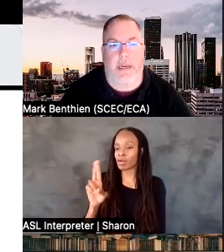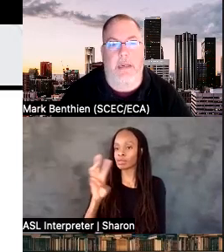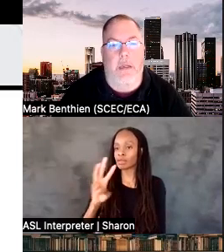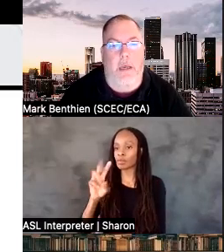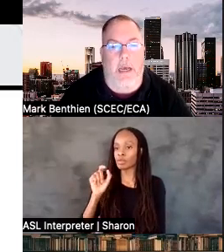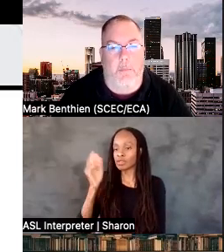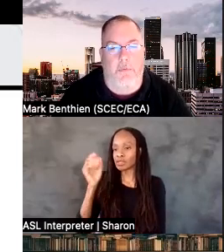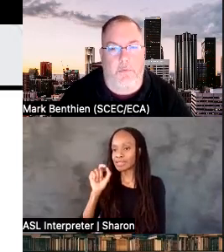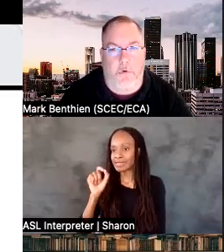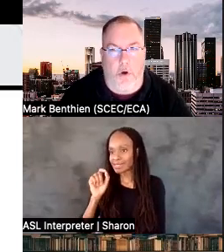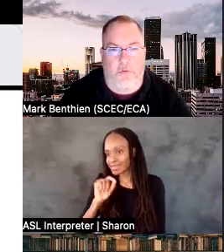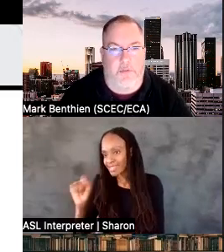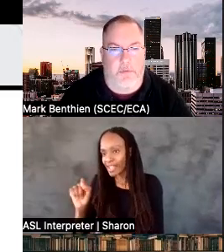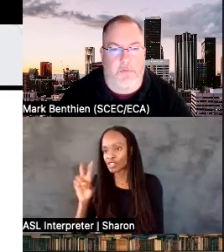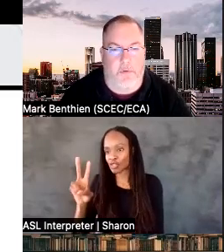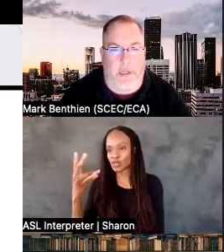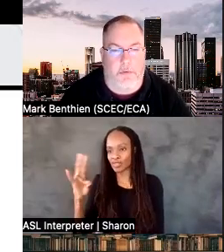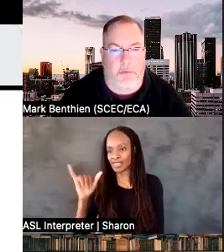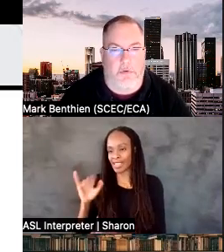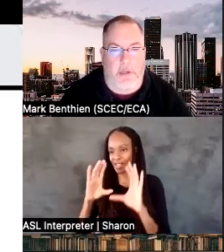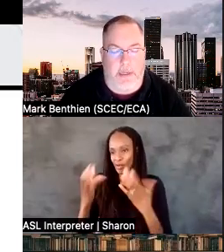ARW-217. It's a course that's been